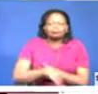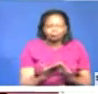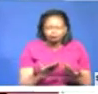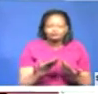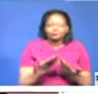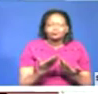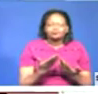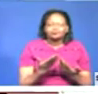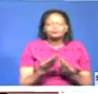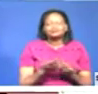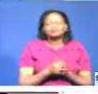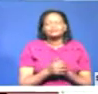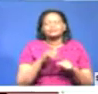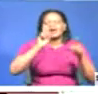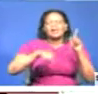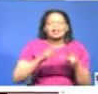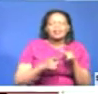the indigenous varieties.